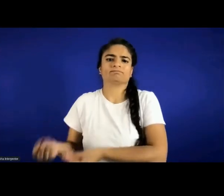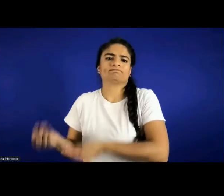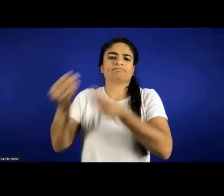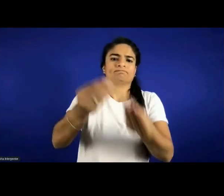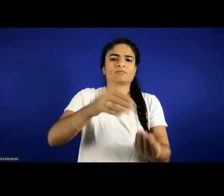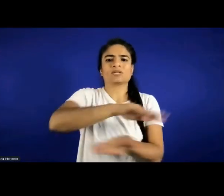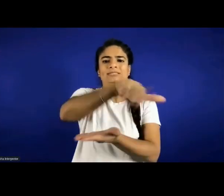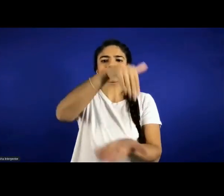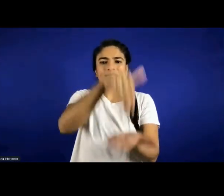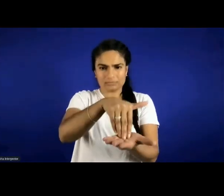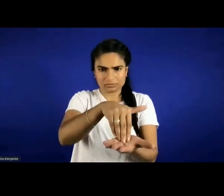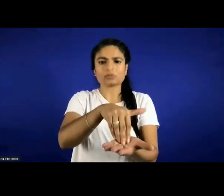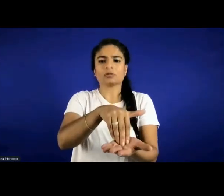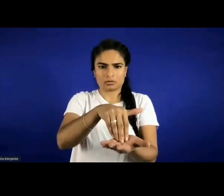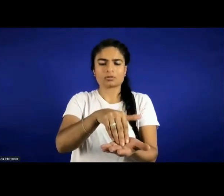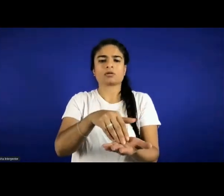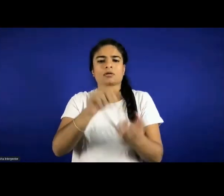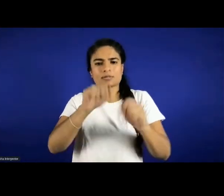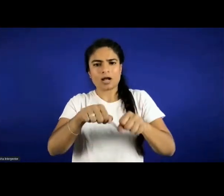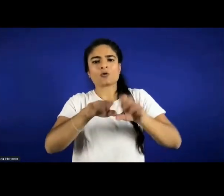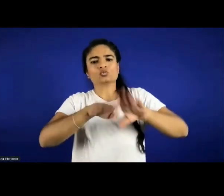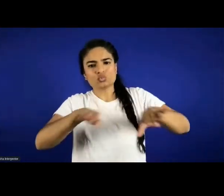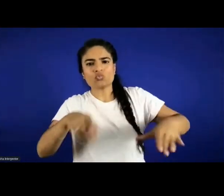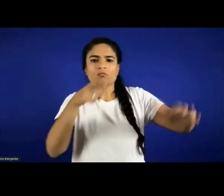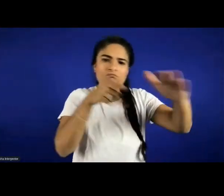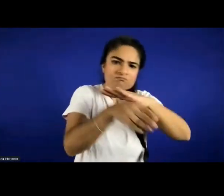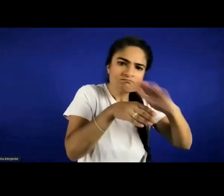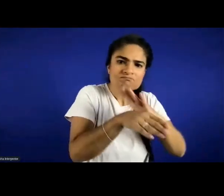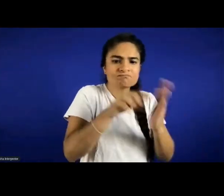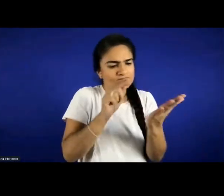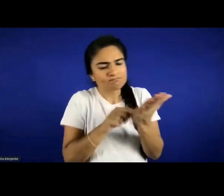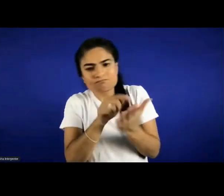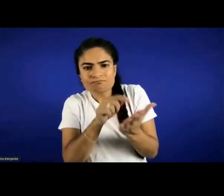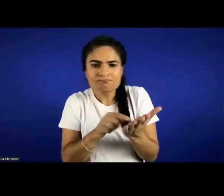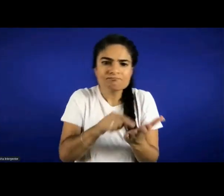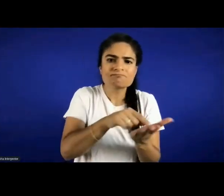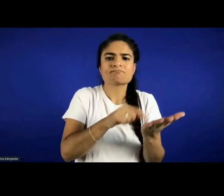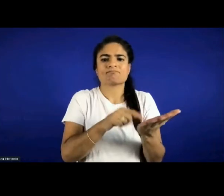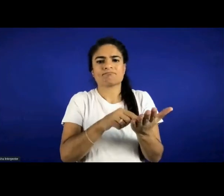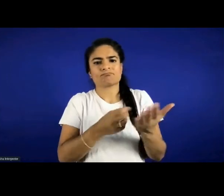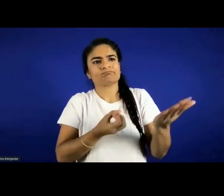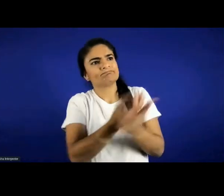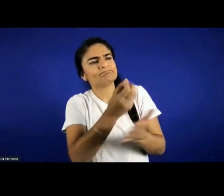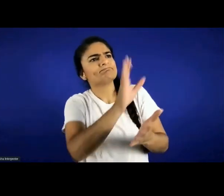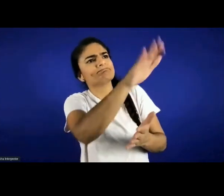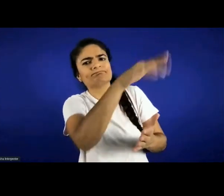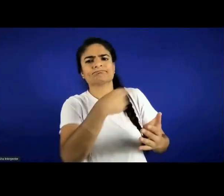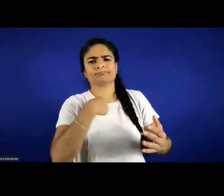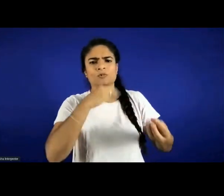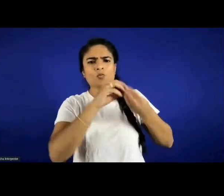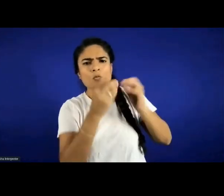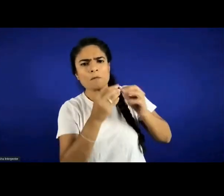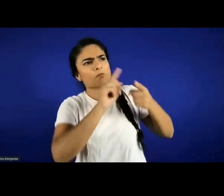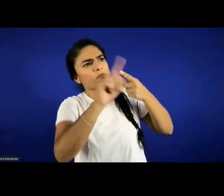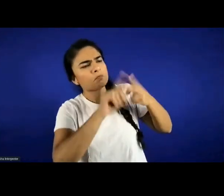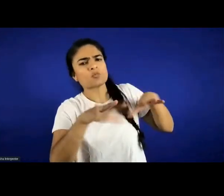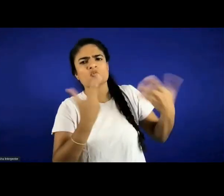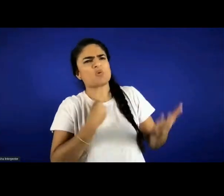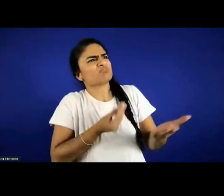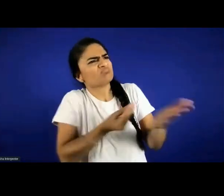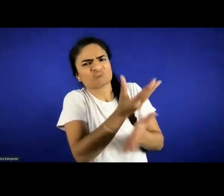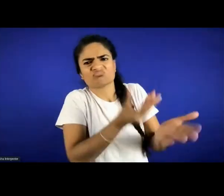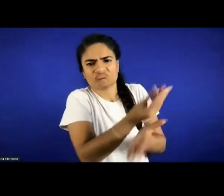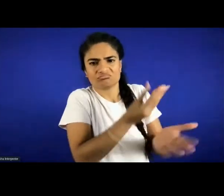them easily, and they can raise their concerns and feedback. Thank you. I am